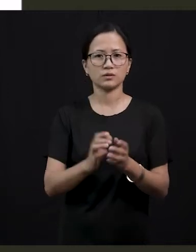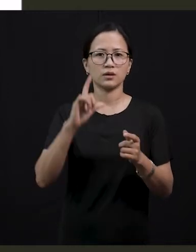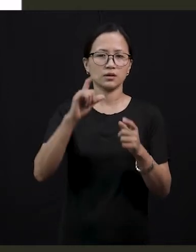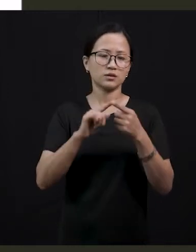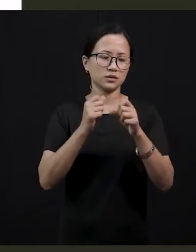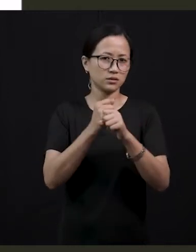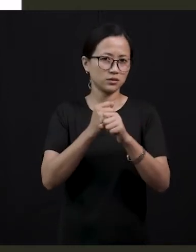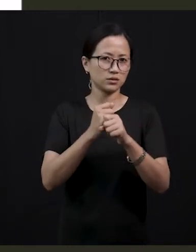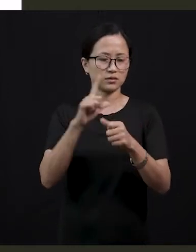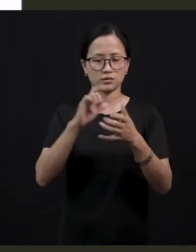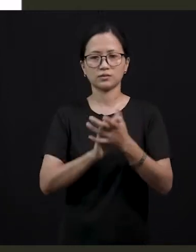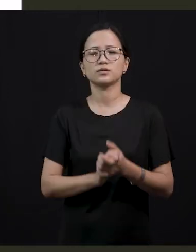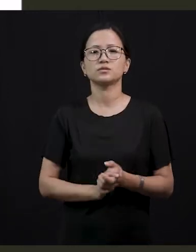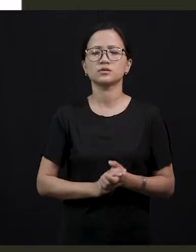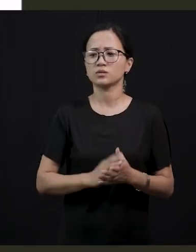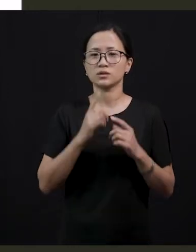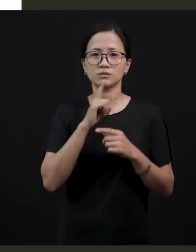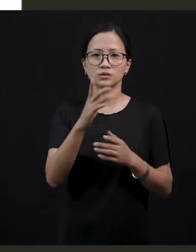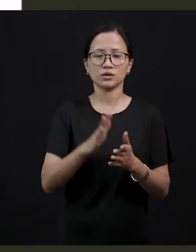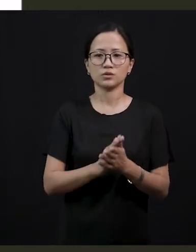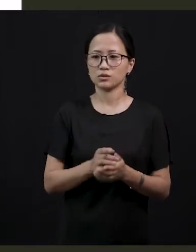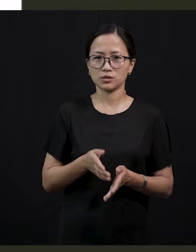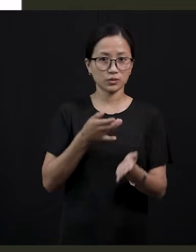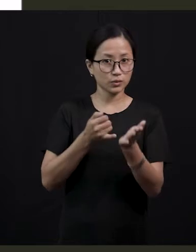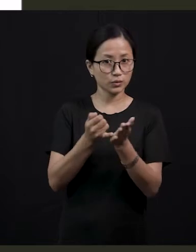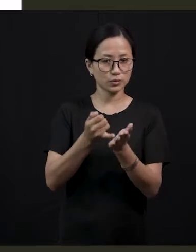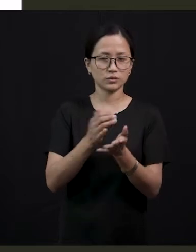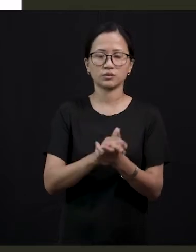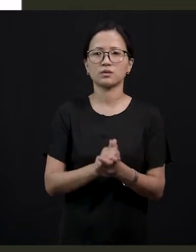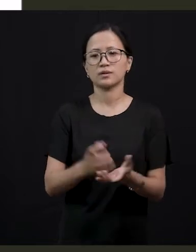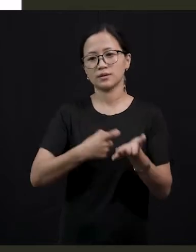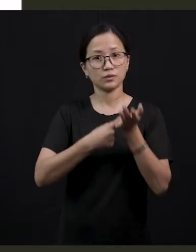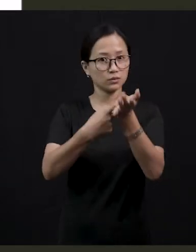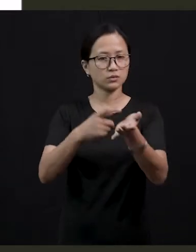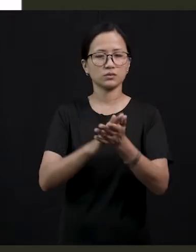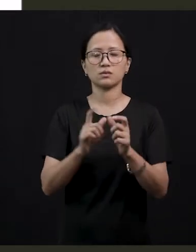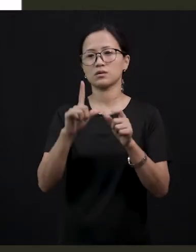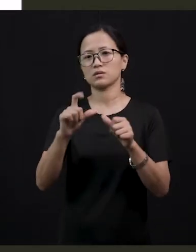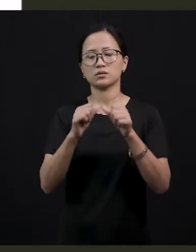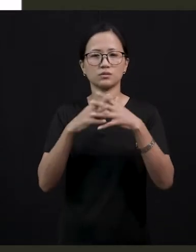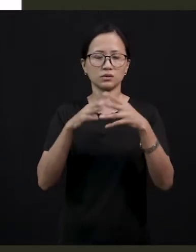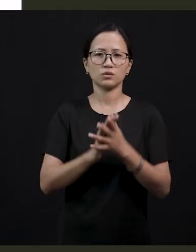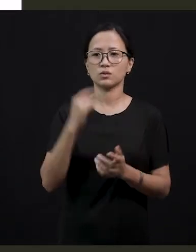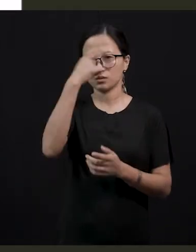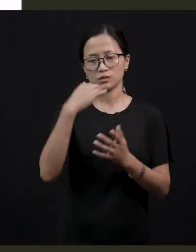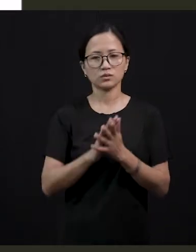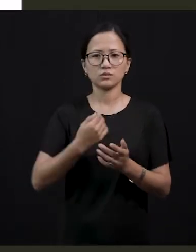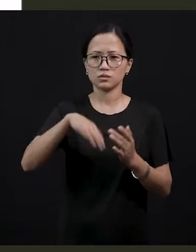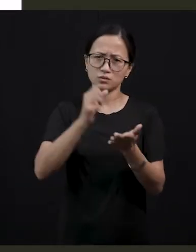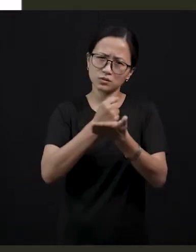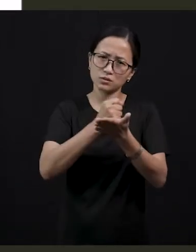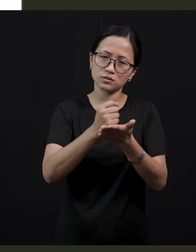going to tell you the rules and the laws. Your principal is going to be your executive, because he's the one who's going to